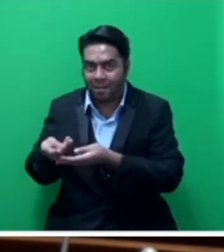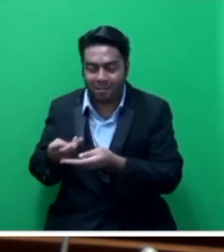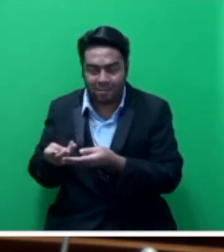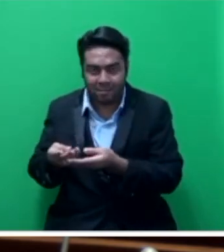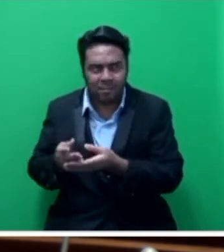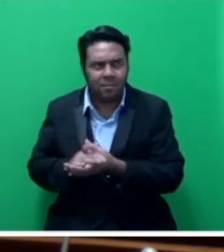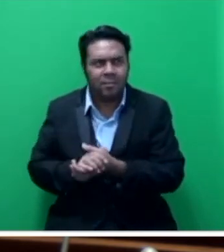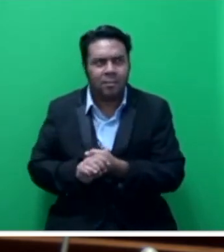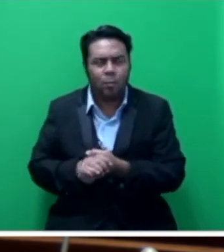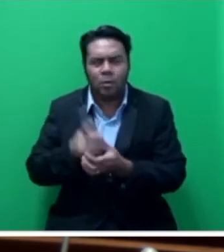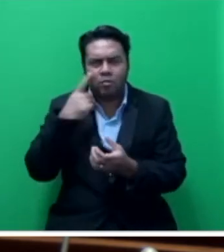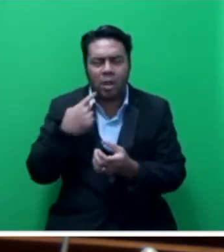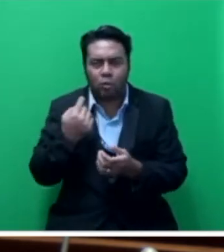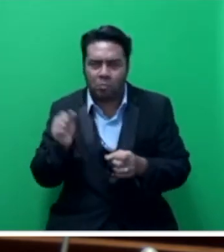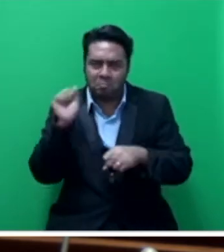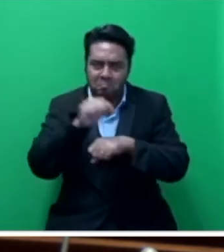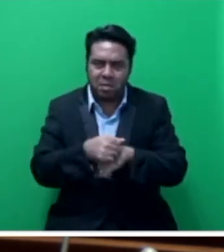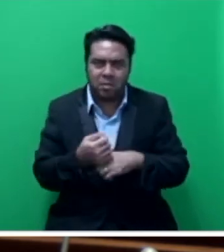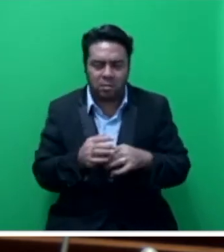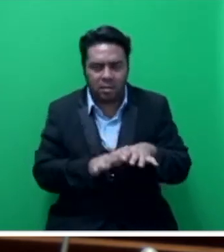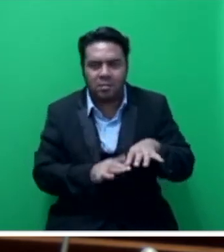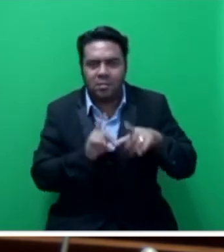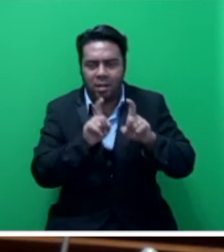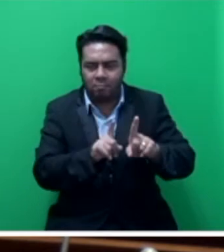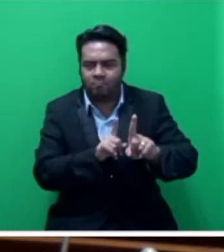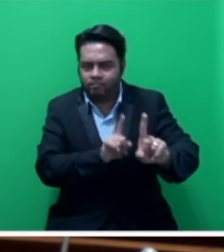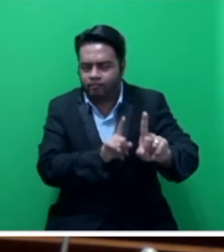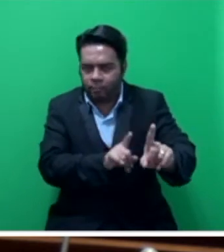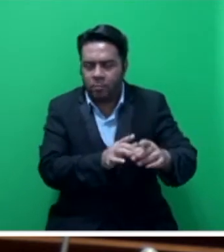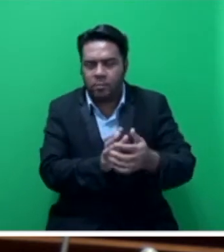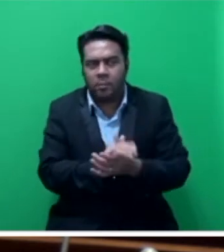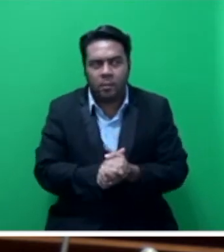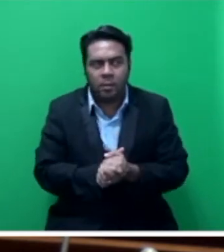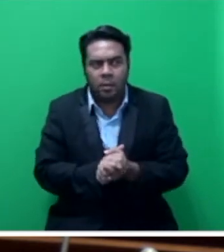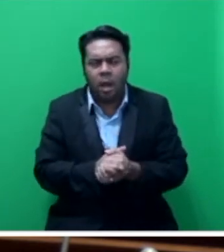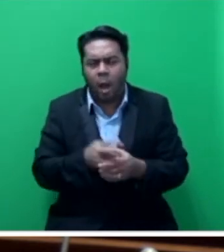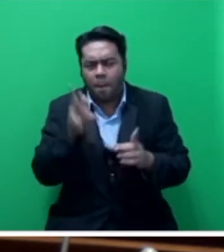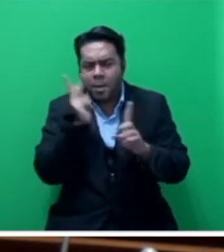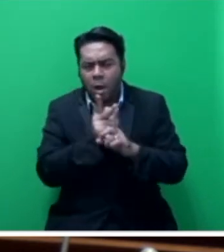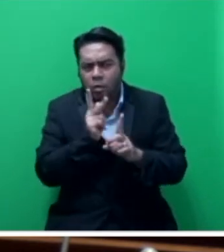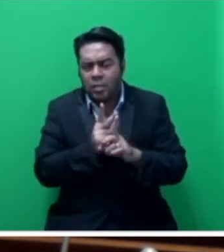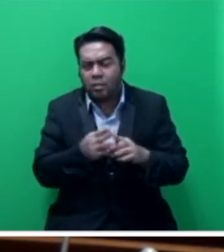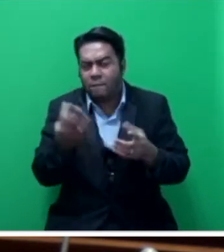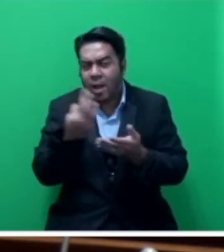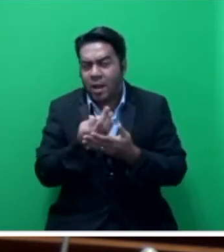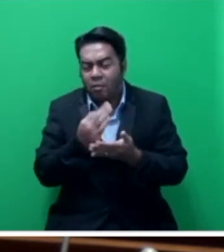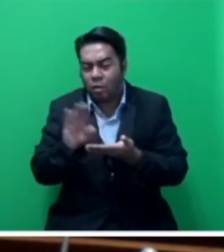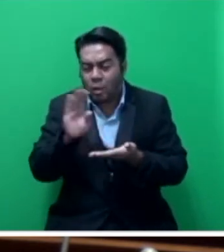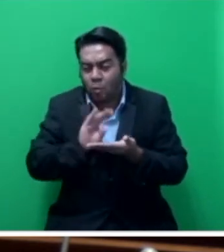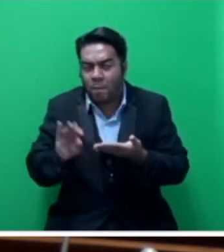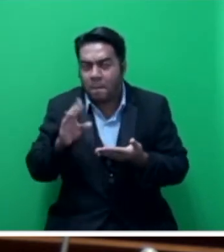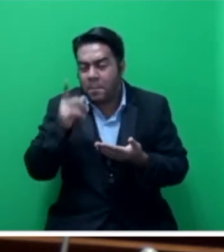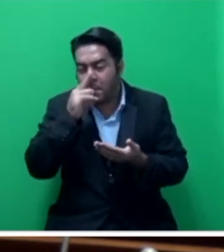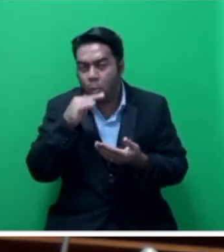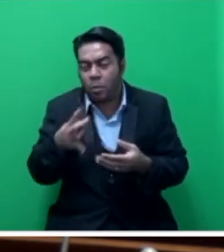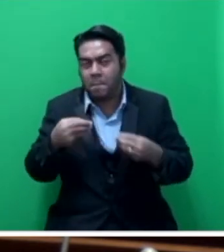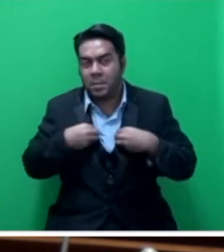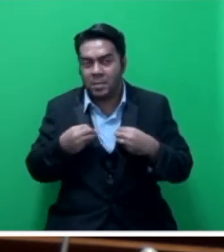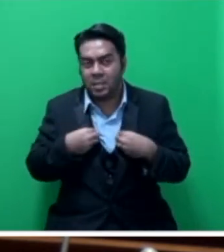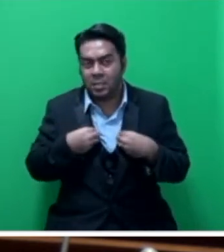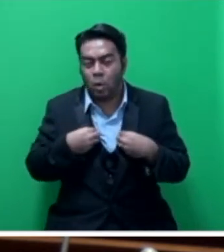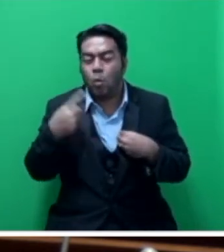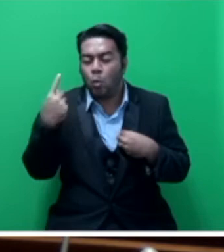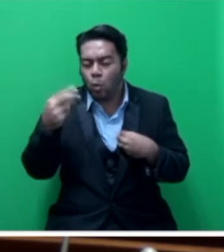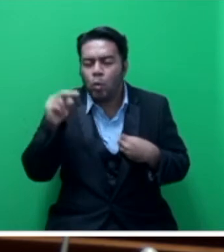initial stages of COVID, our most immediate priority was to financially equip those Fijians and businesses who needed it